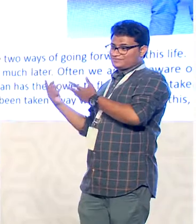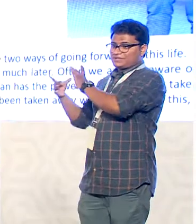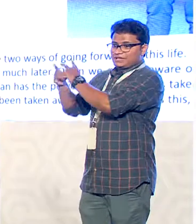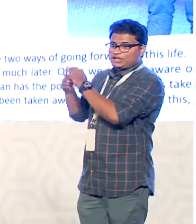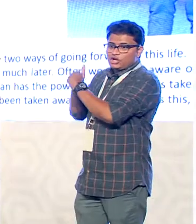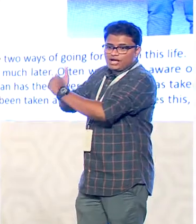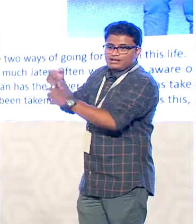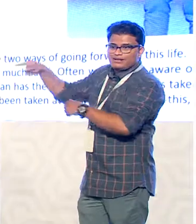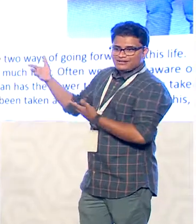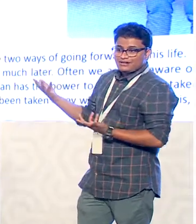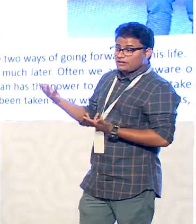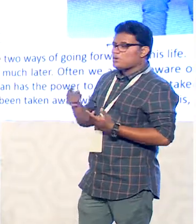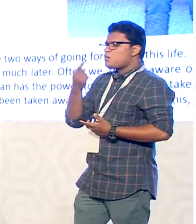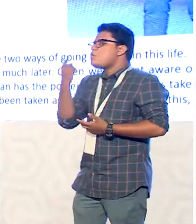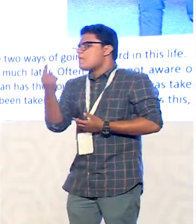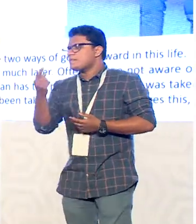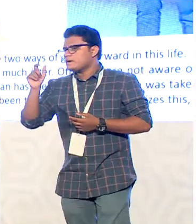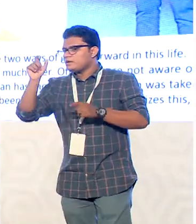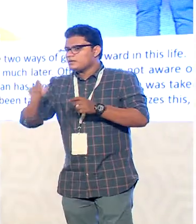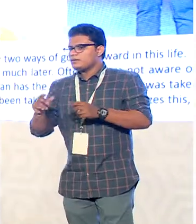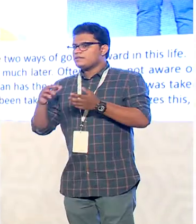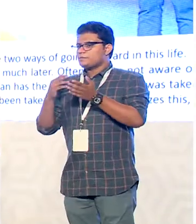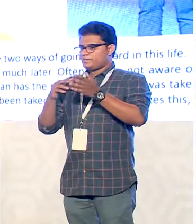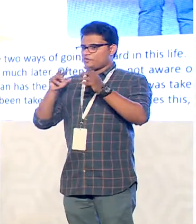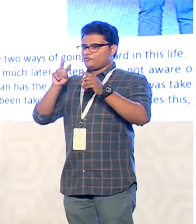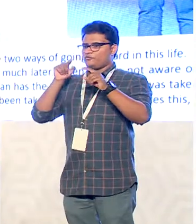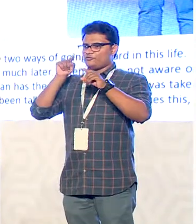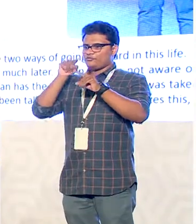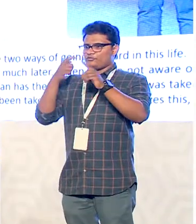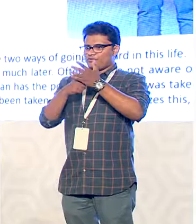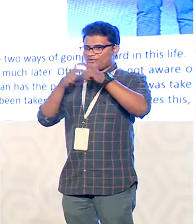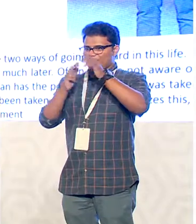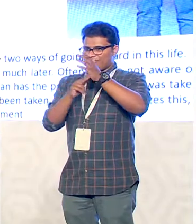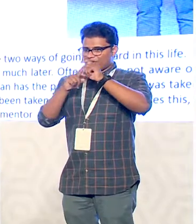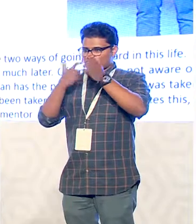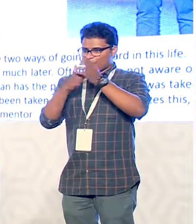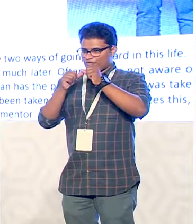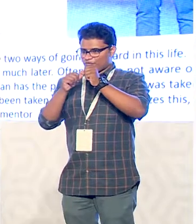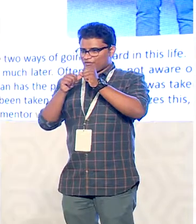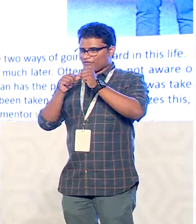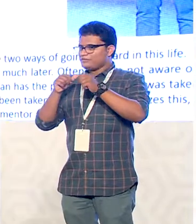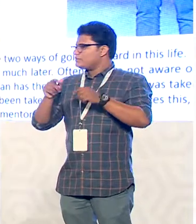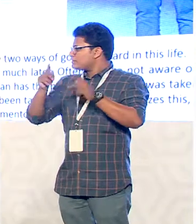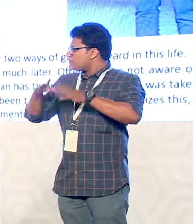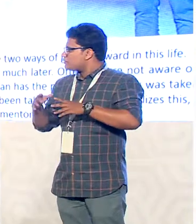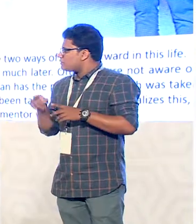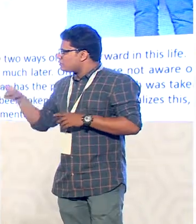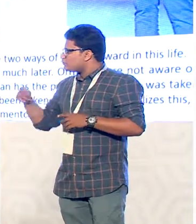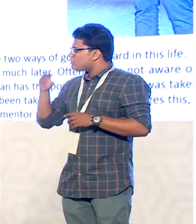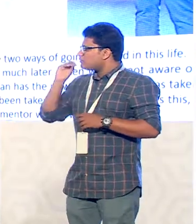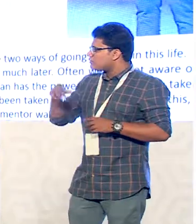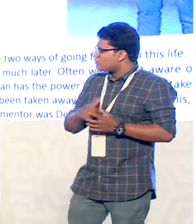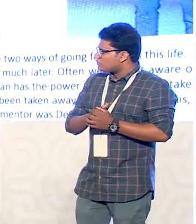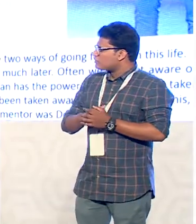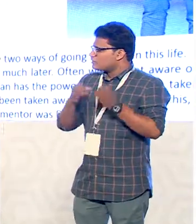and guided. So one of them was Devendra Kumar. He's a veteran Gandhian. And he used to say this. He used to say, see, this process